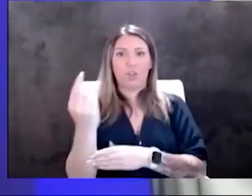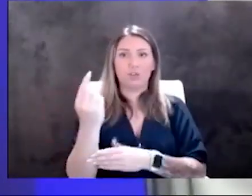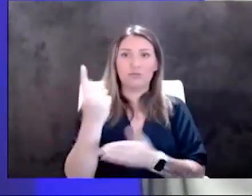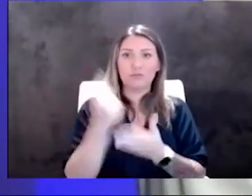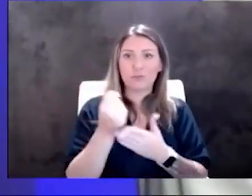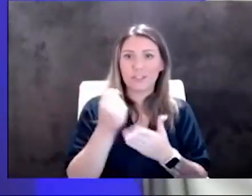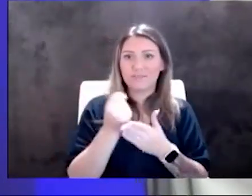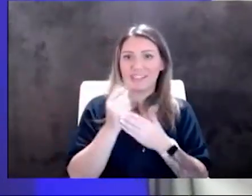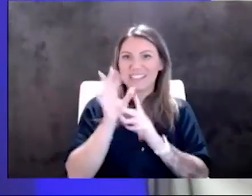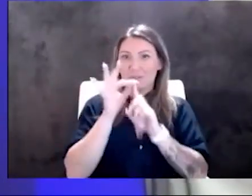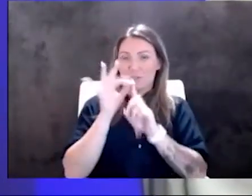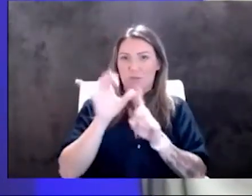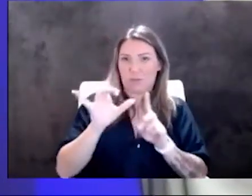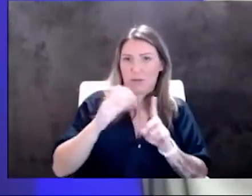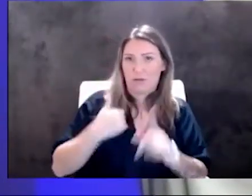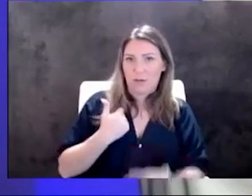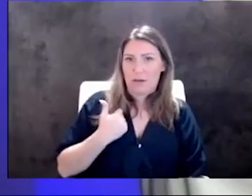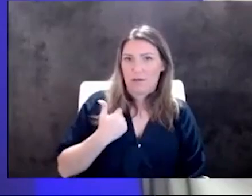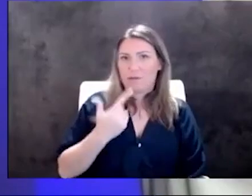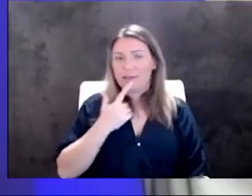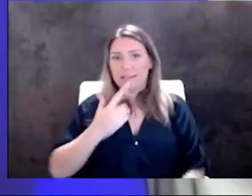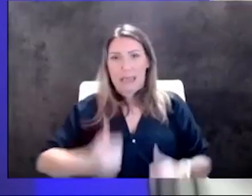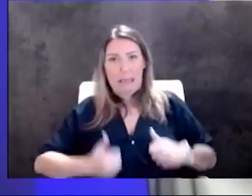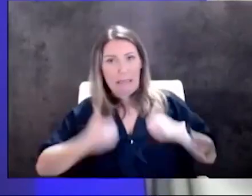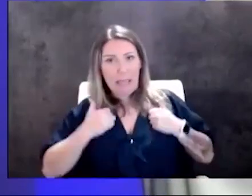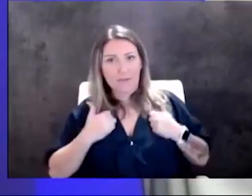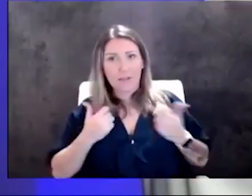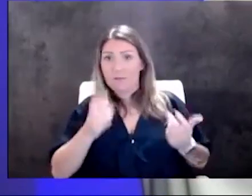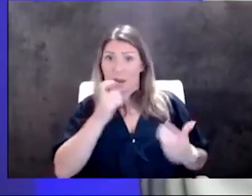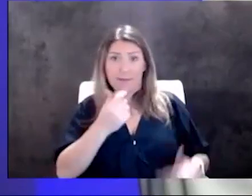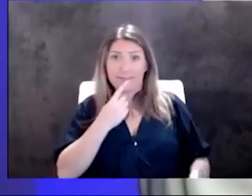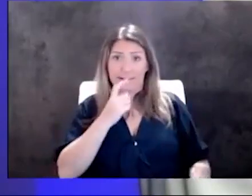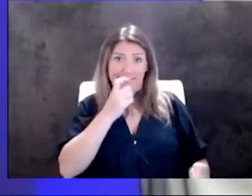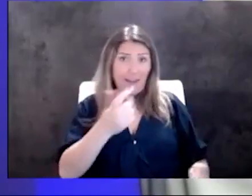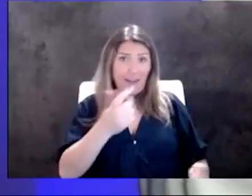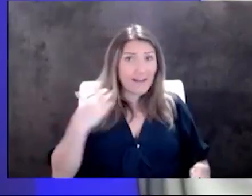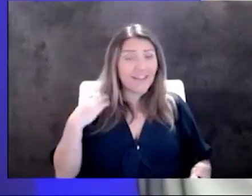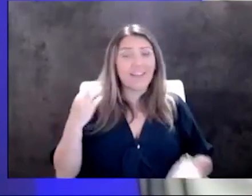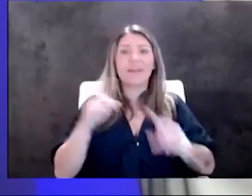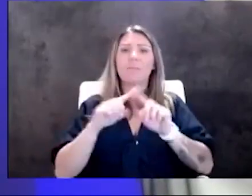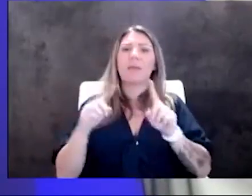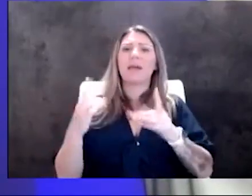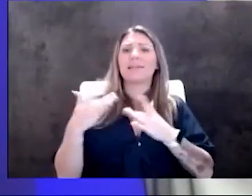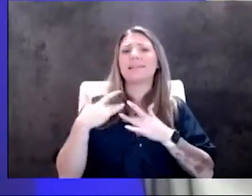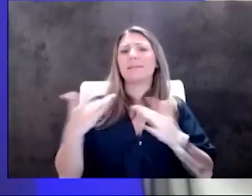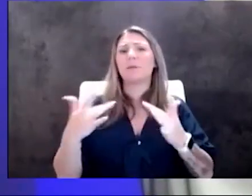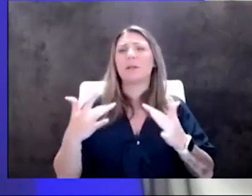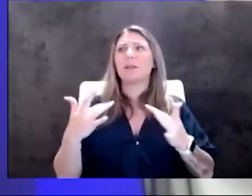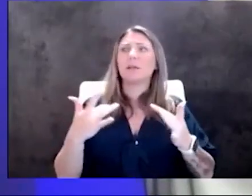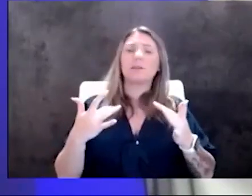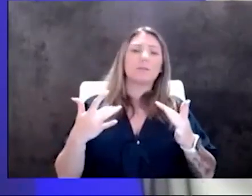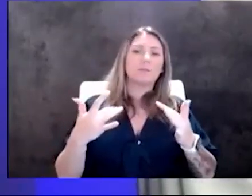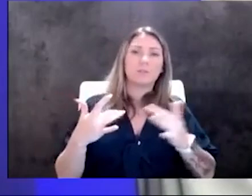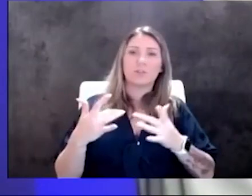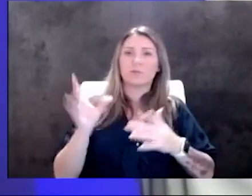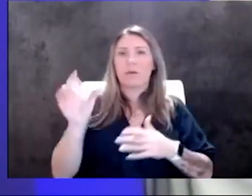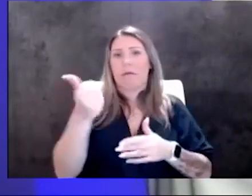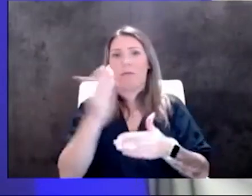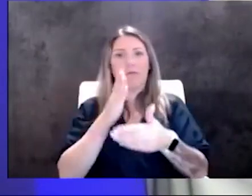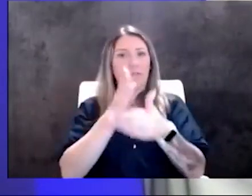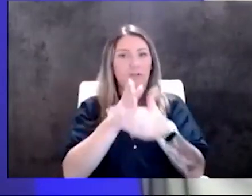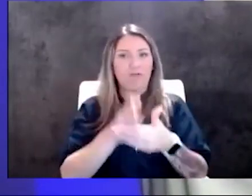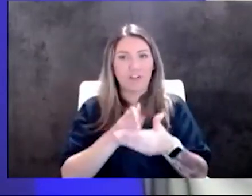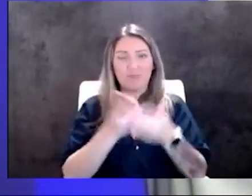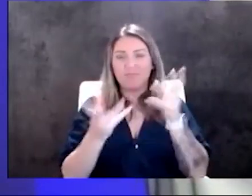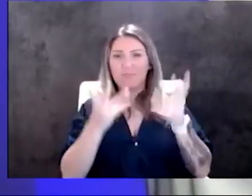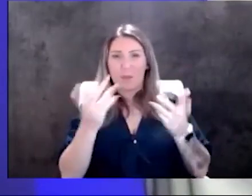young. It's a lifetime of that. Not saying that they're not a candidate for it, but typically there's 100 other interventions that we can maybe do for that patient.